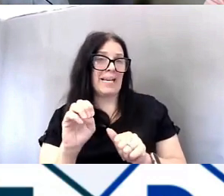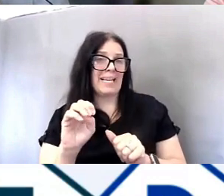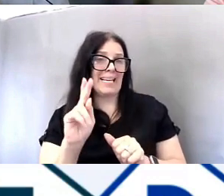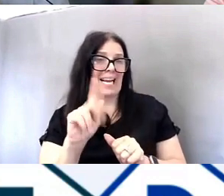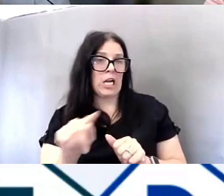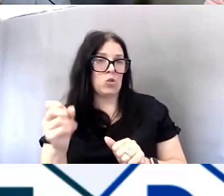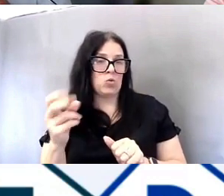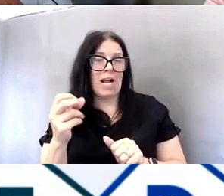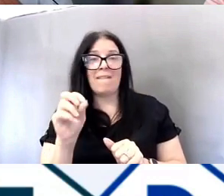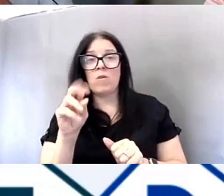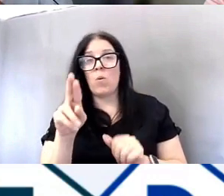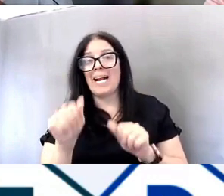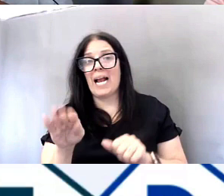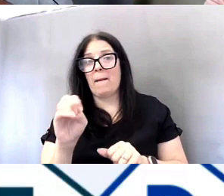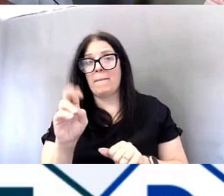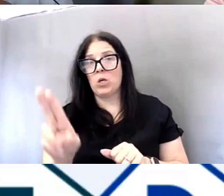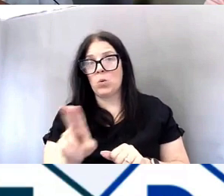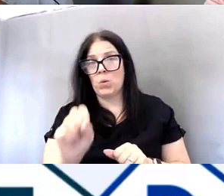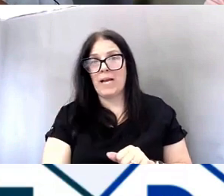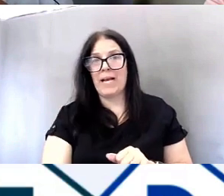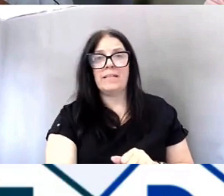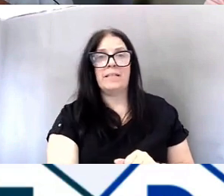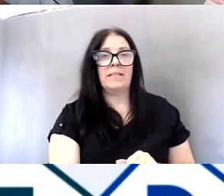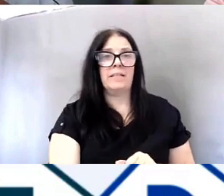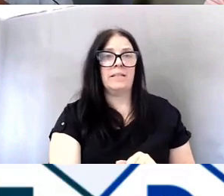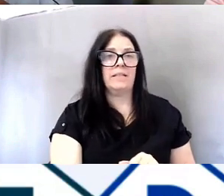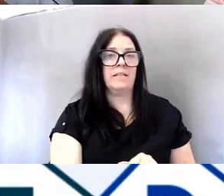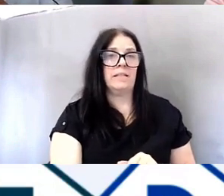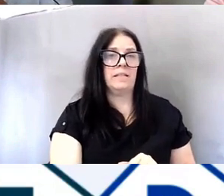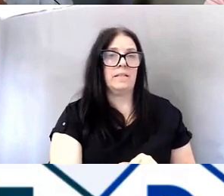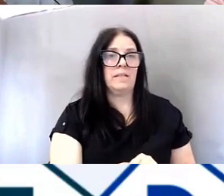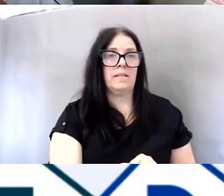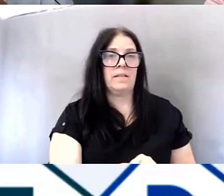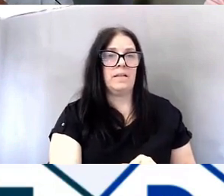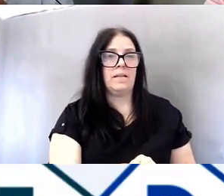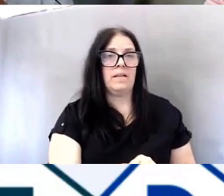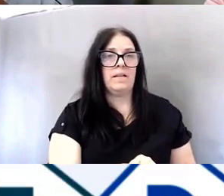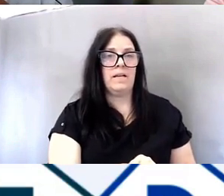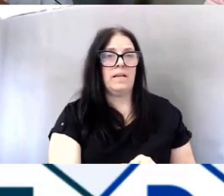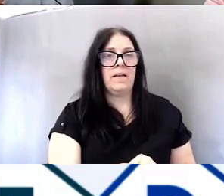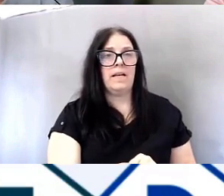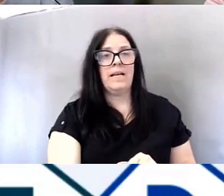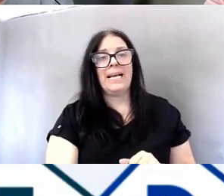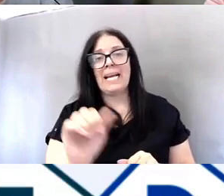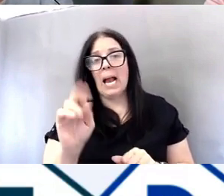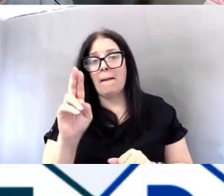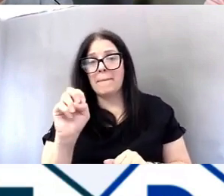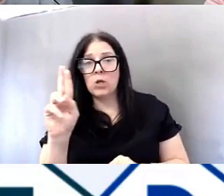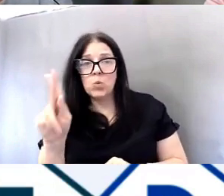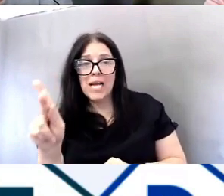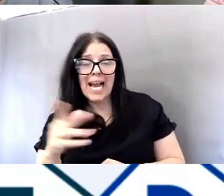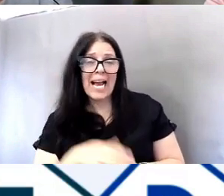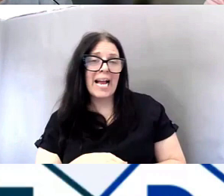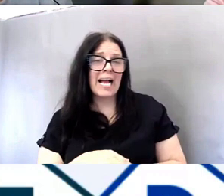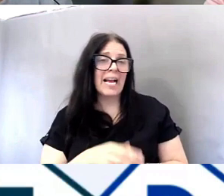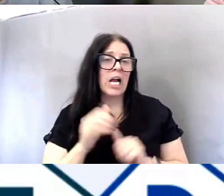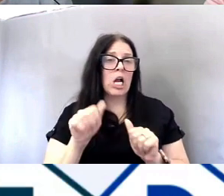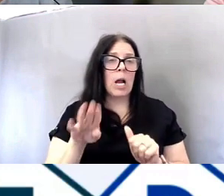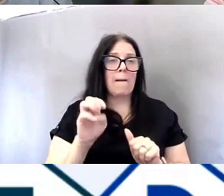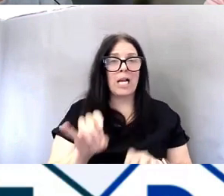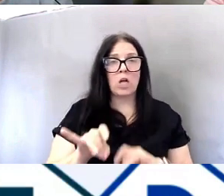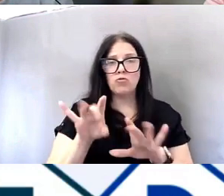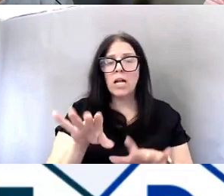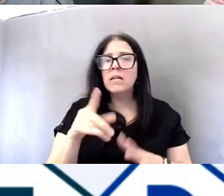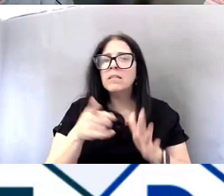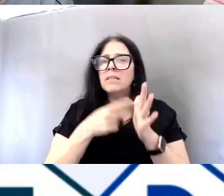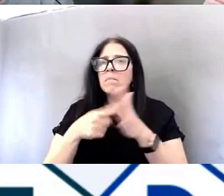from the United States or the United Kingdom or Australia. And they need some content changes. They need some